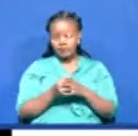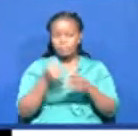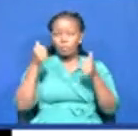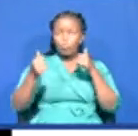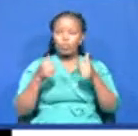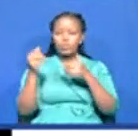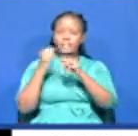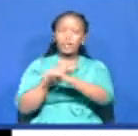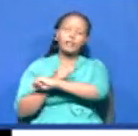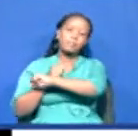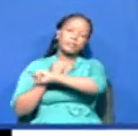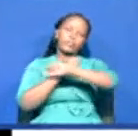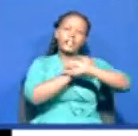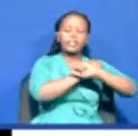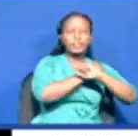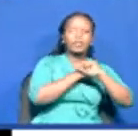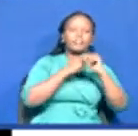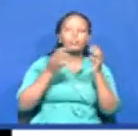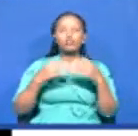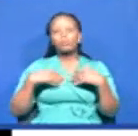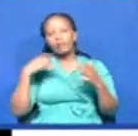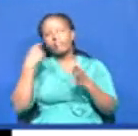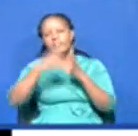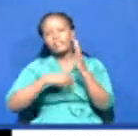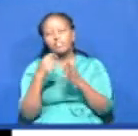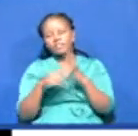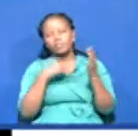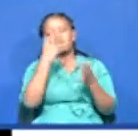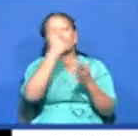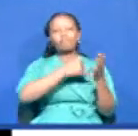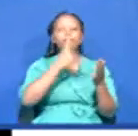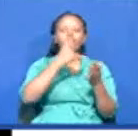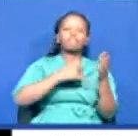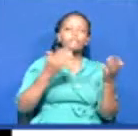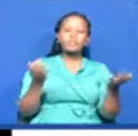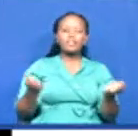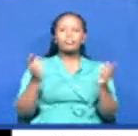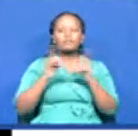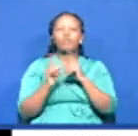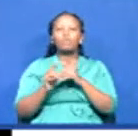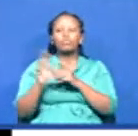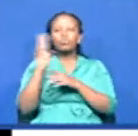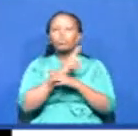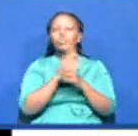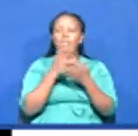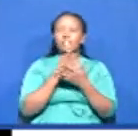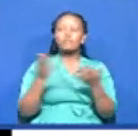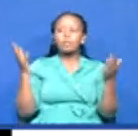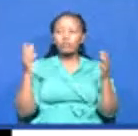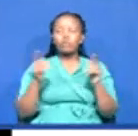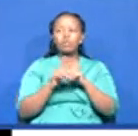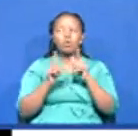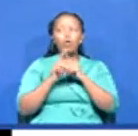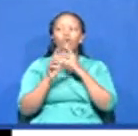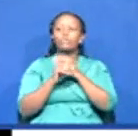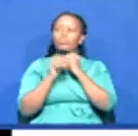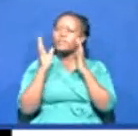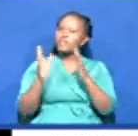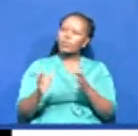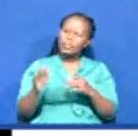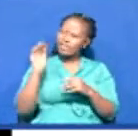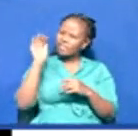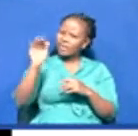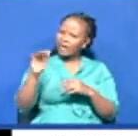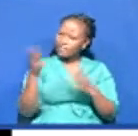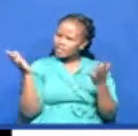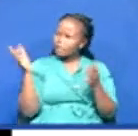as trademarks, industrial designs, patents, as utility models. And stakeholders are asking, well, what happens